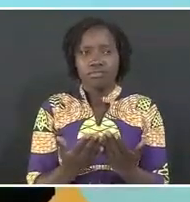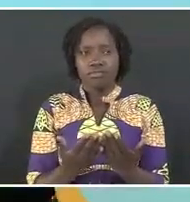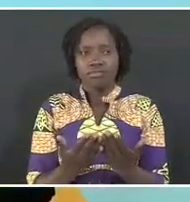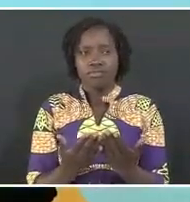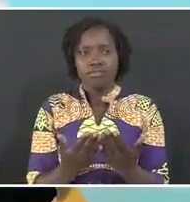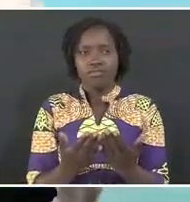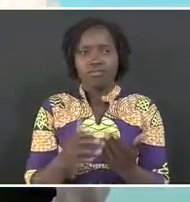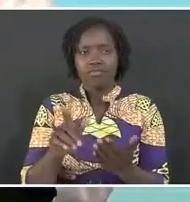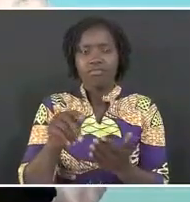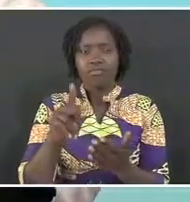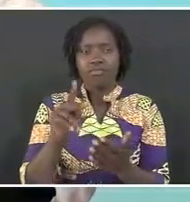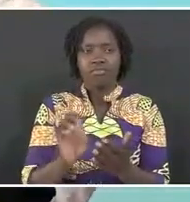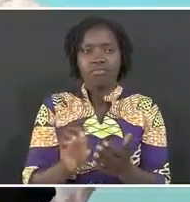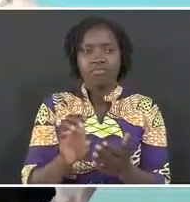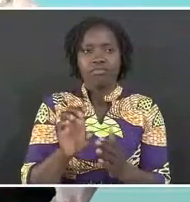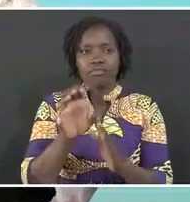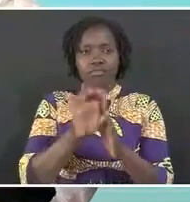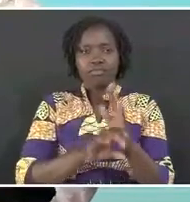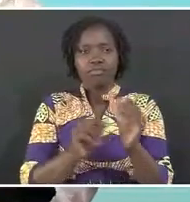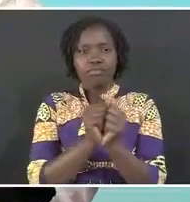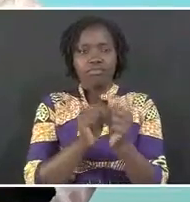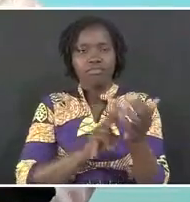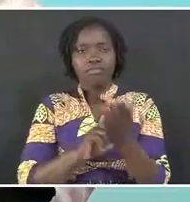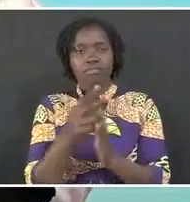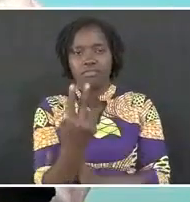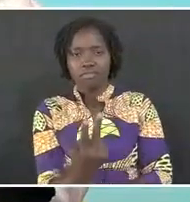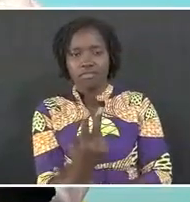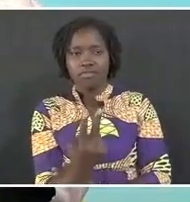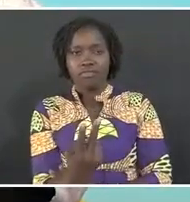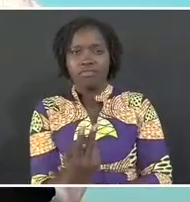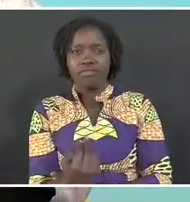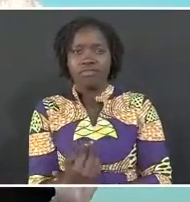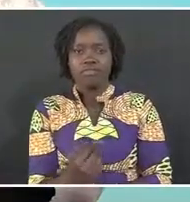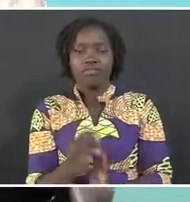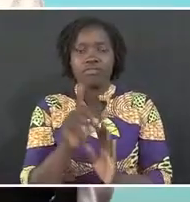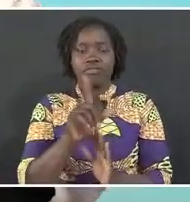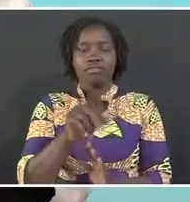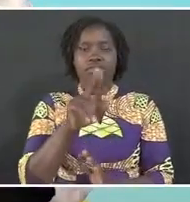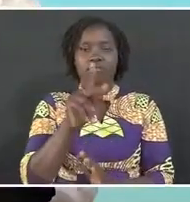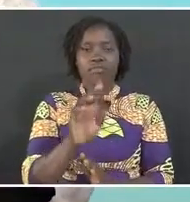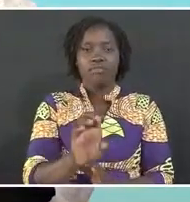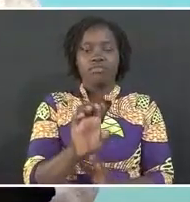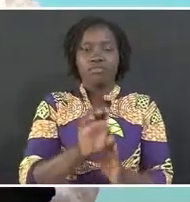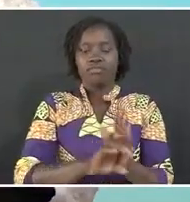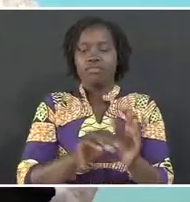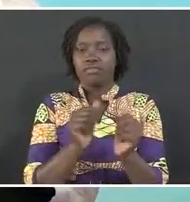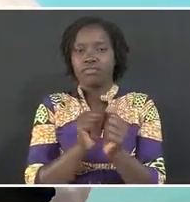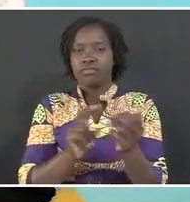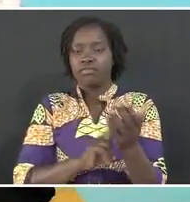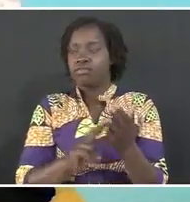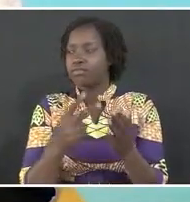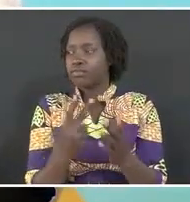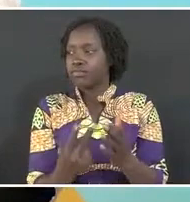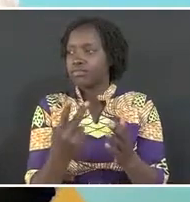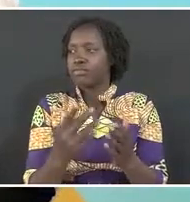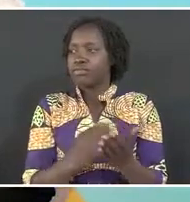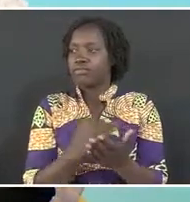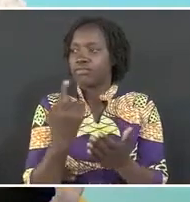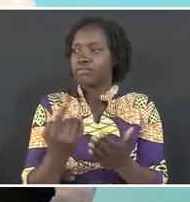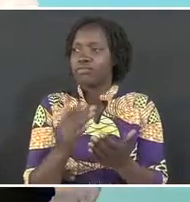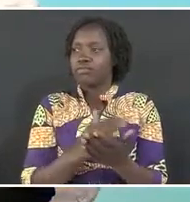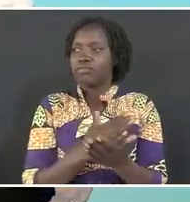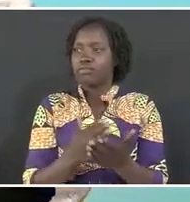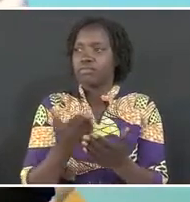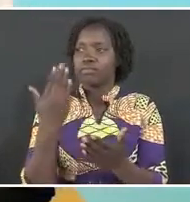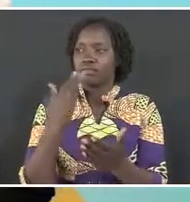chapter 10, verse 2. Luke chapter 10, verse 2 is a very interesting book. And somebody shared with us last